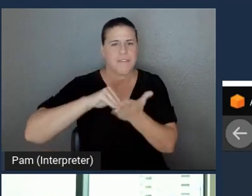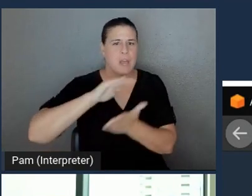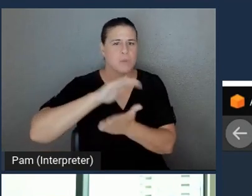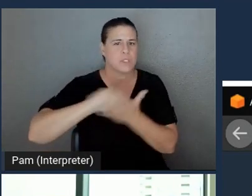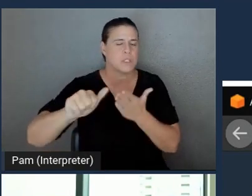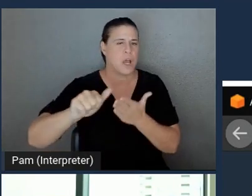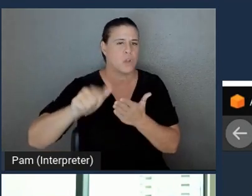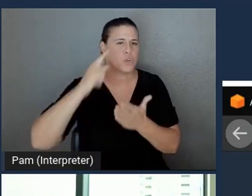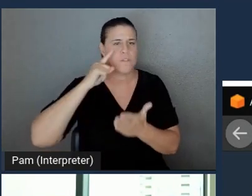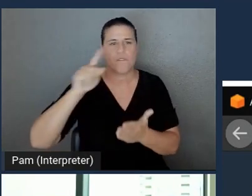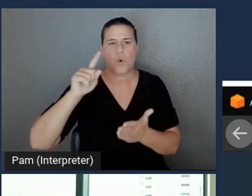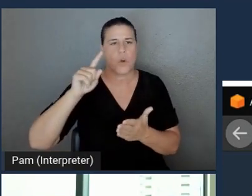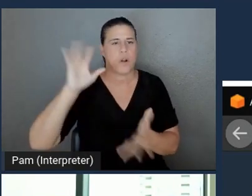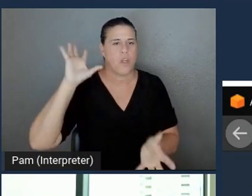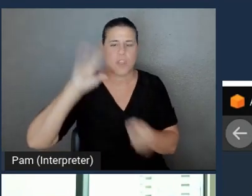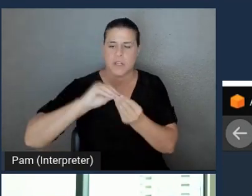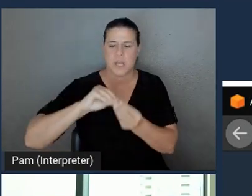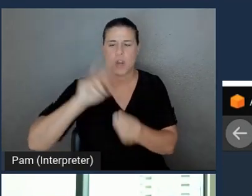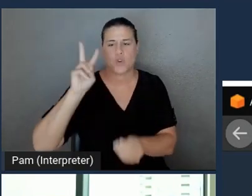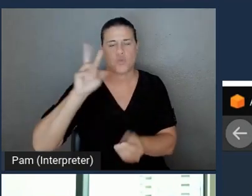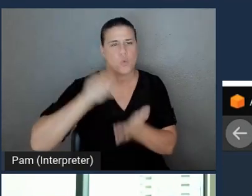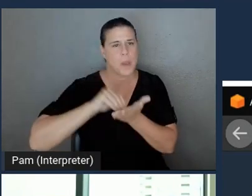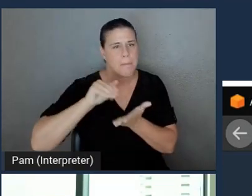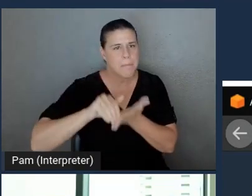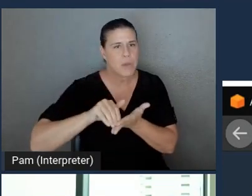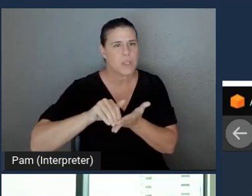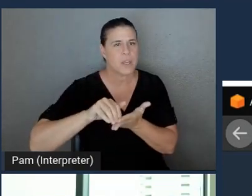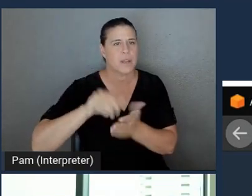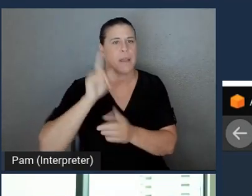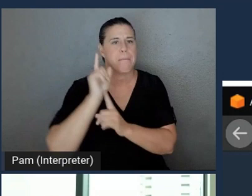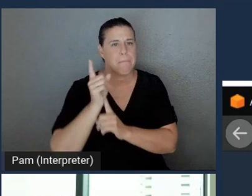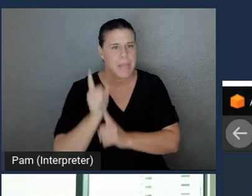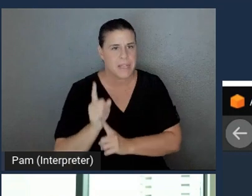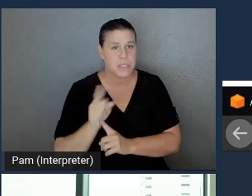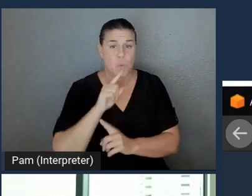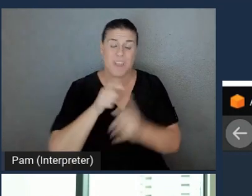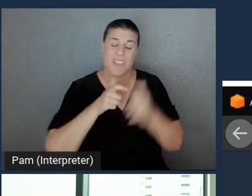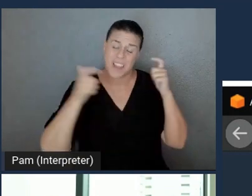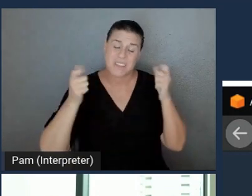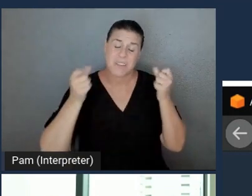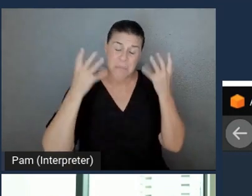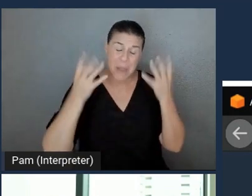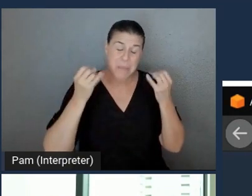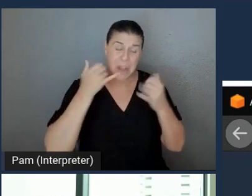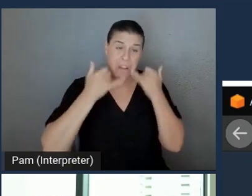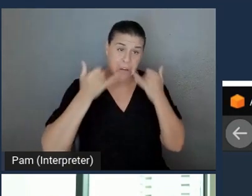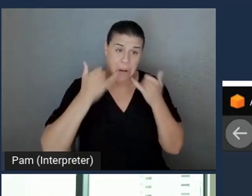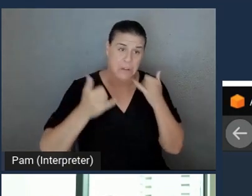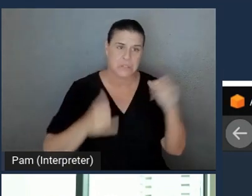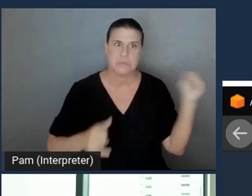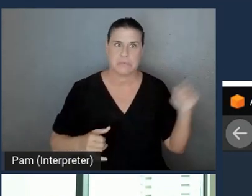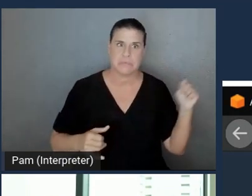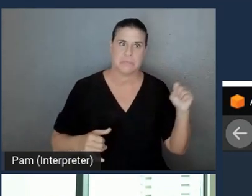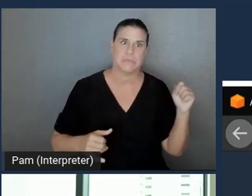the entire 2 million audio minutes that you're doing. And again, this is a huge volume of calls. It is.